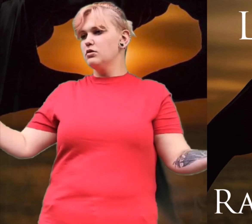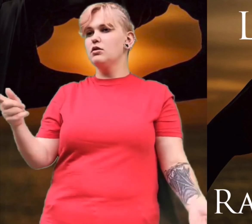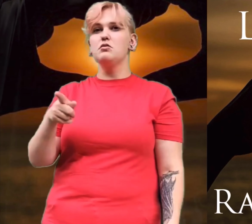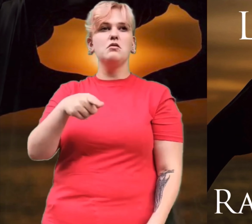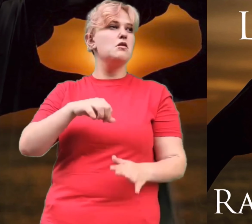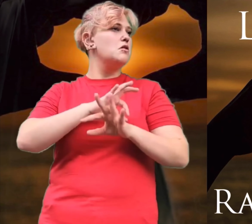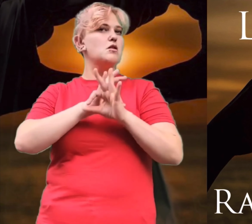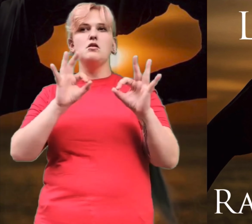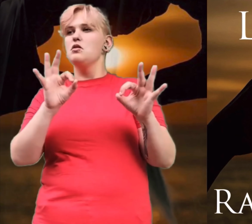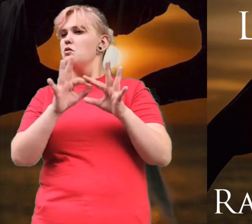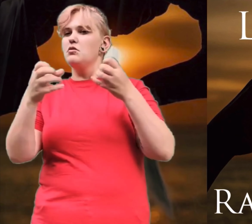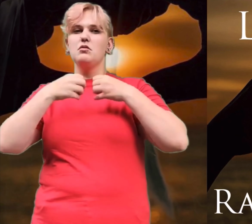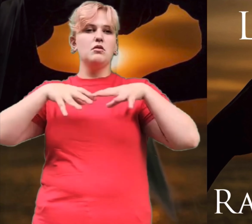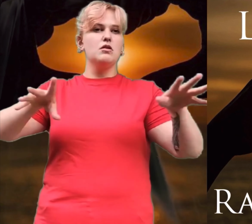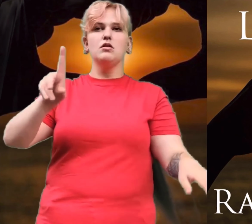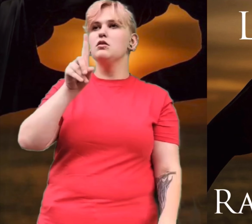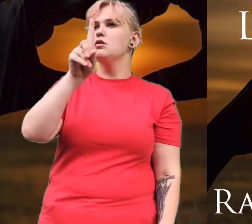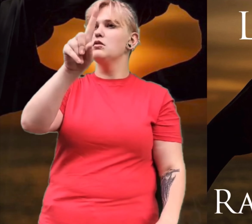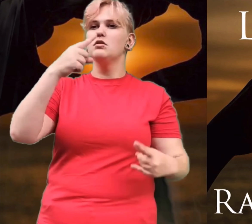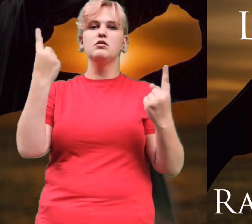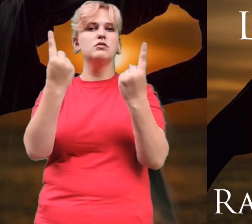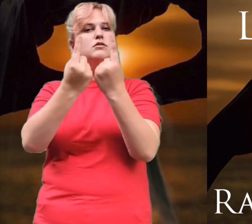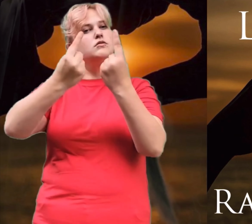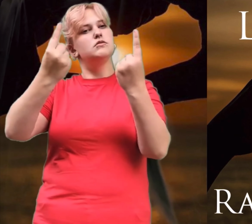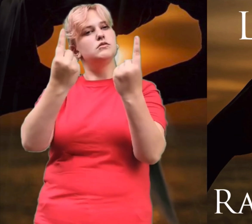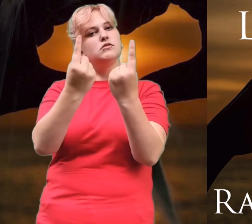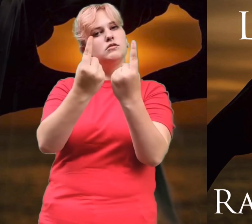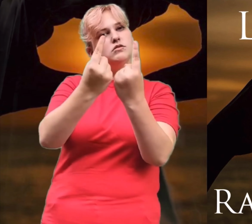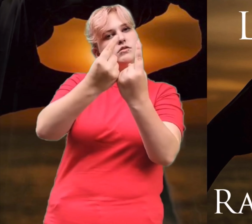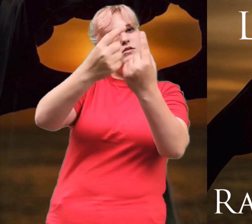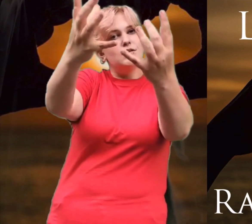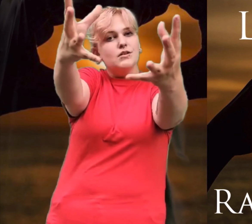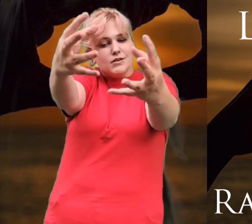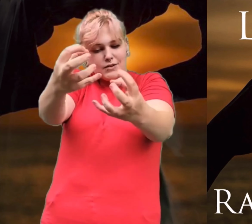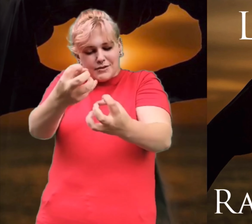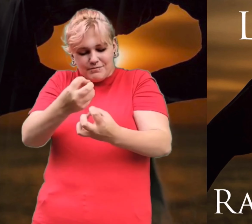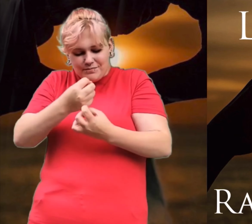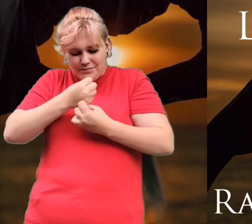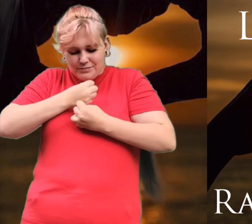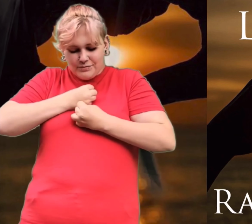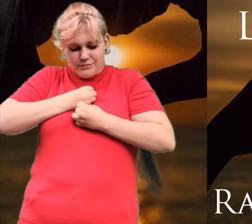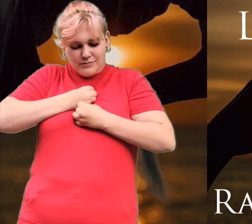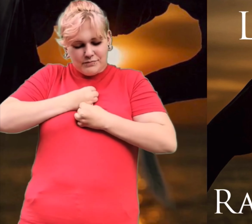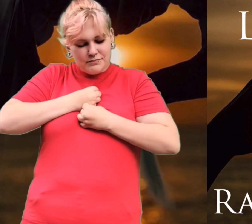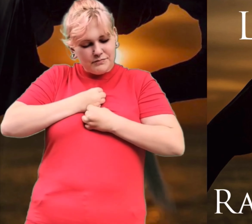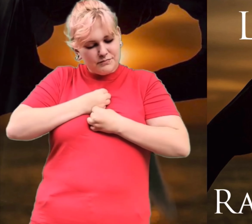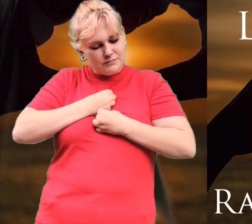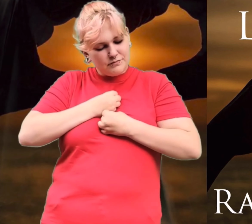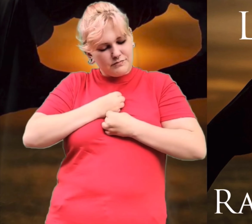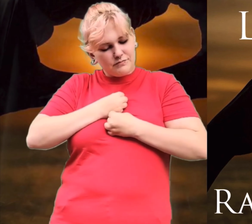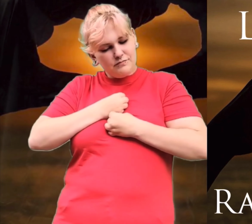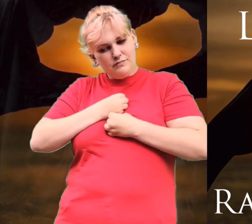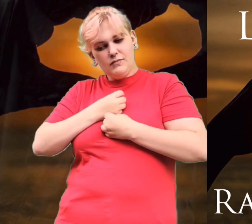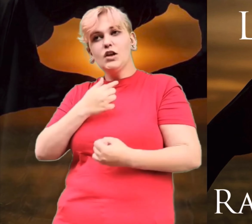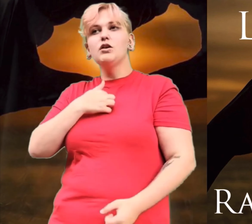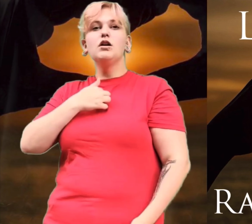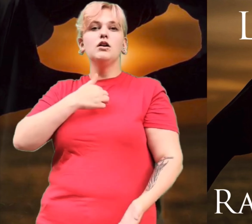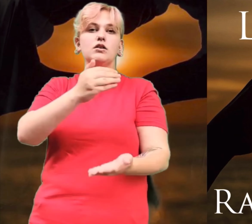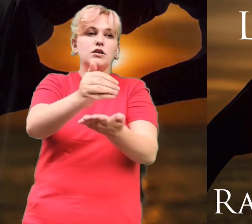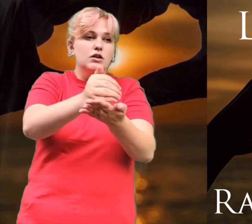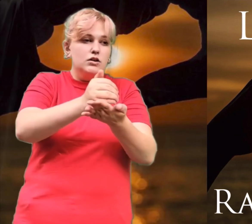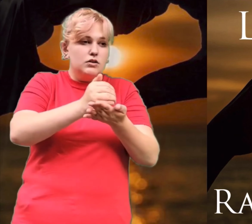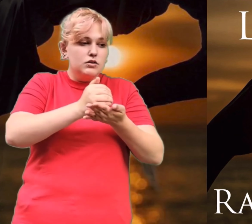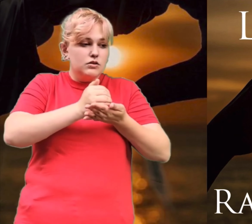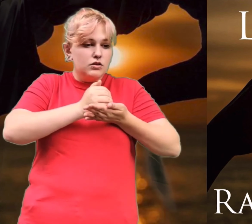nothing to lose but everything to gain. I'll protect